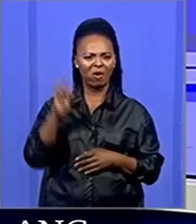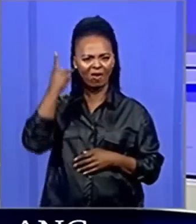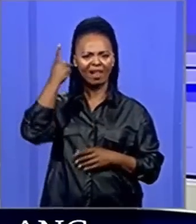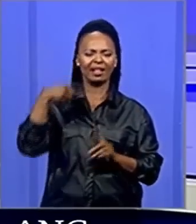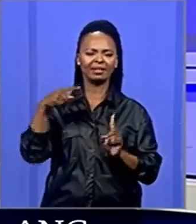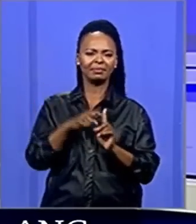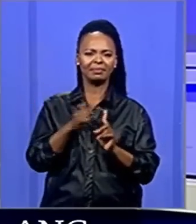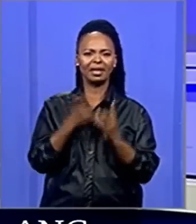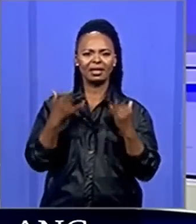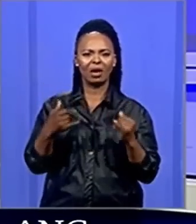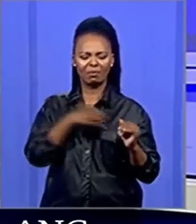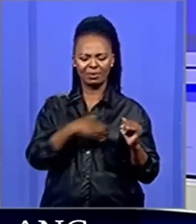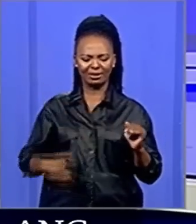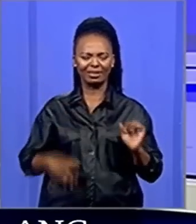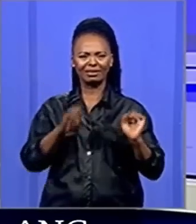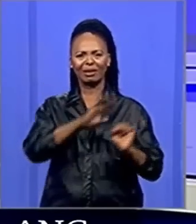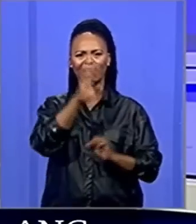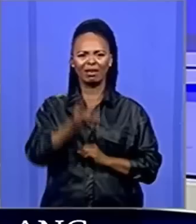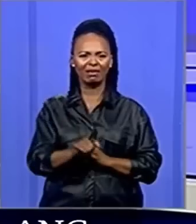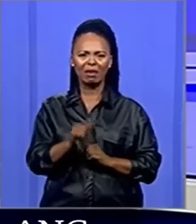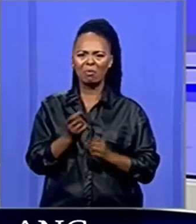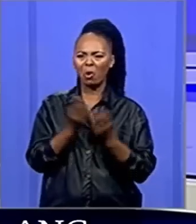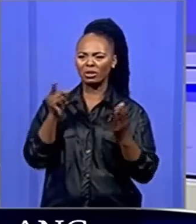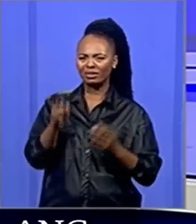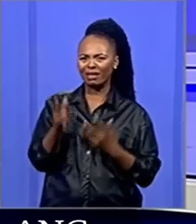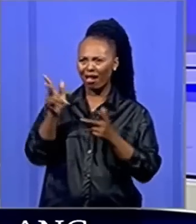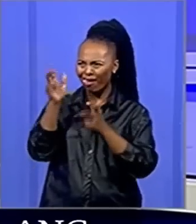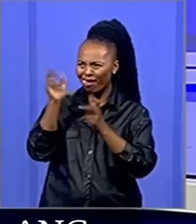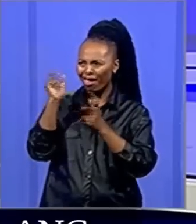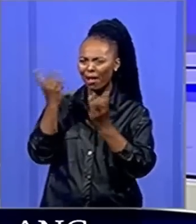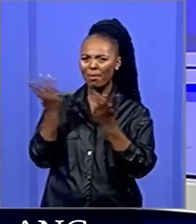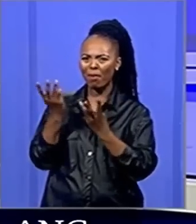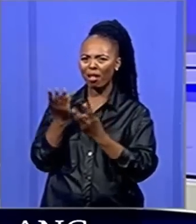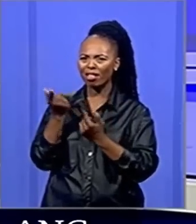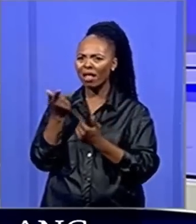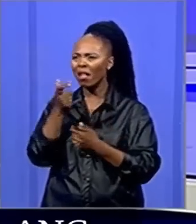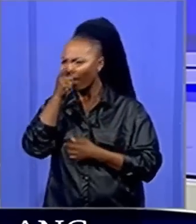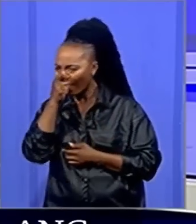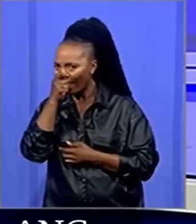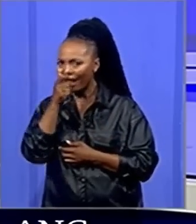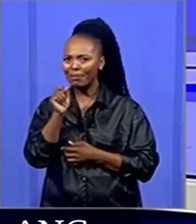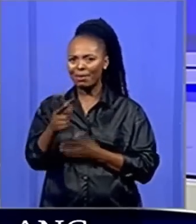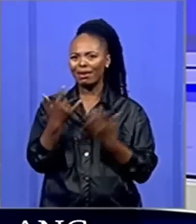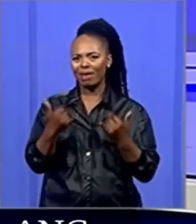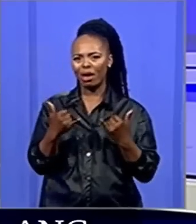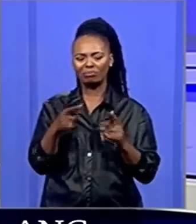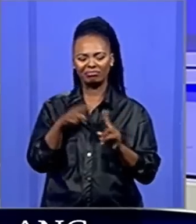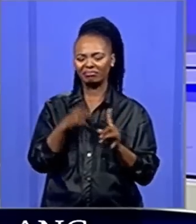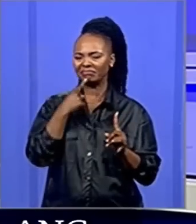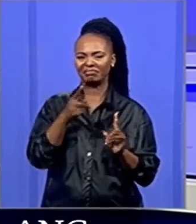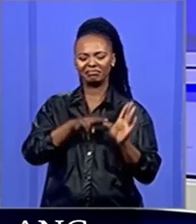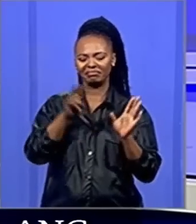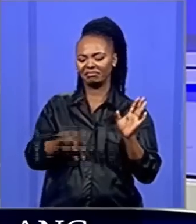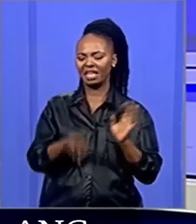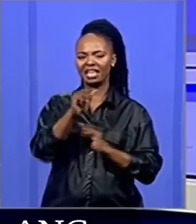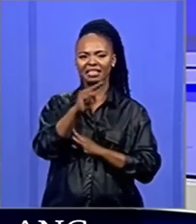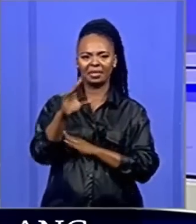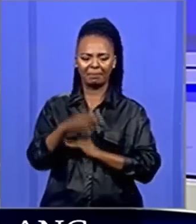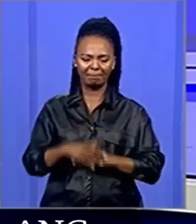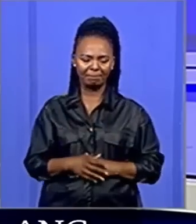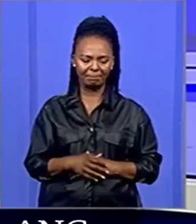Ramaphosa moetapele eo e seng yena. Msimang o ne a buisana le lefapha la ditaba la SABC ho latela ho itokolla ha hae mokgeng wa ANC.